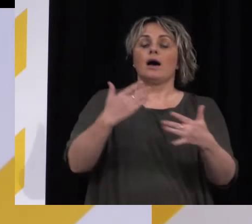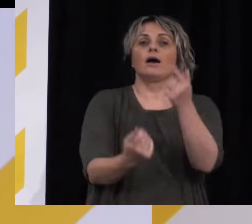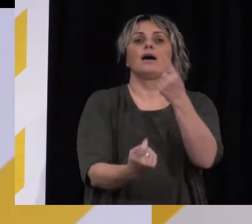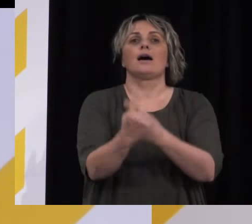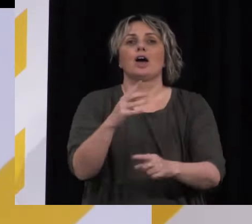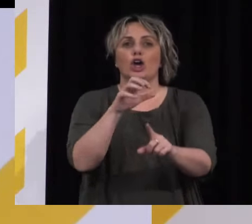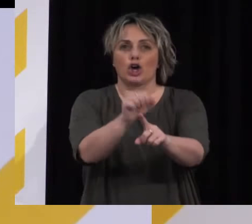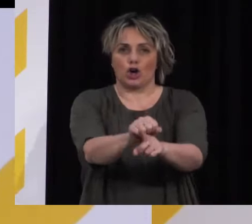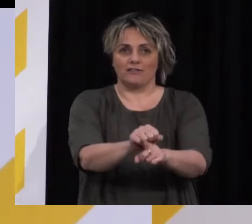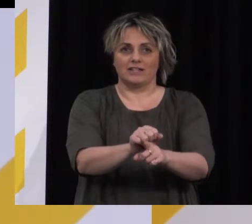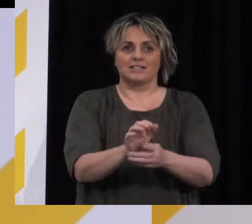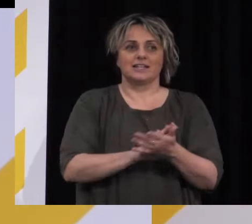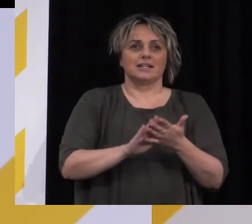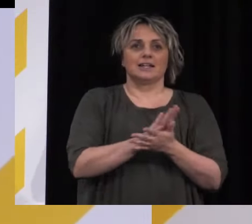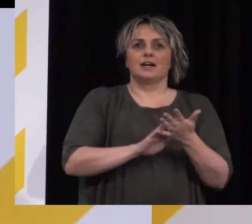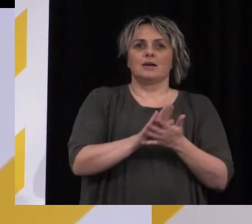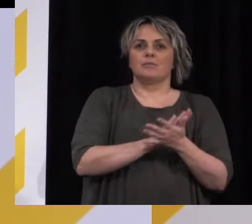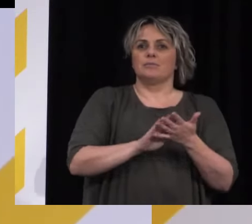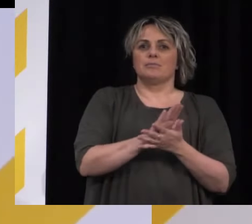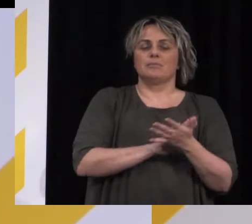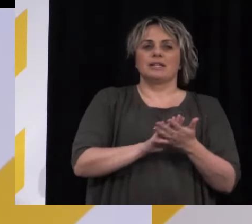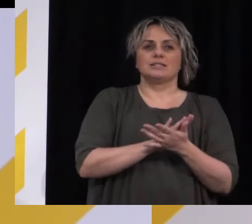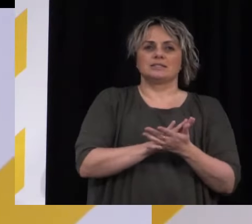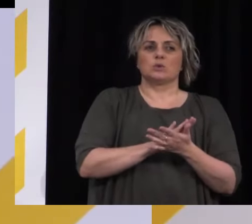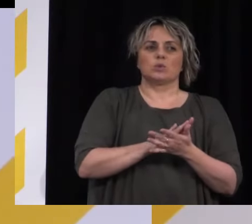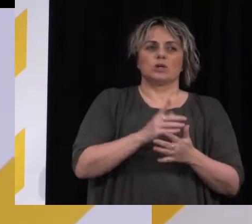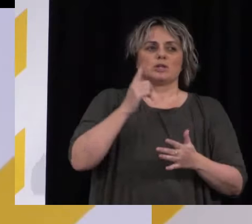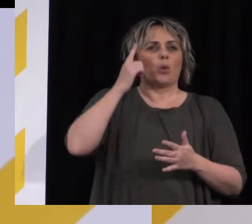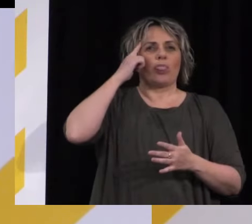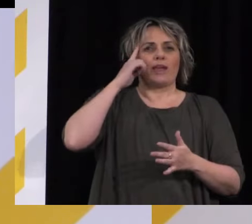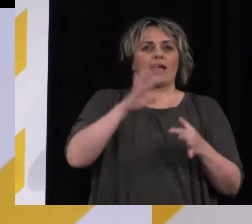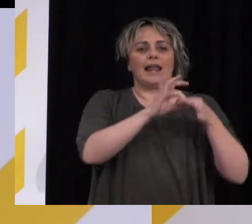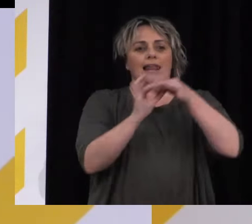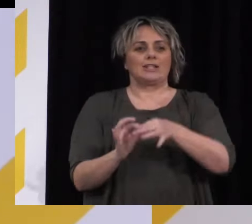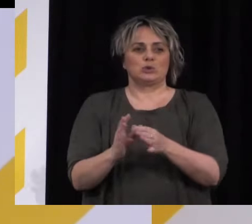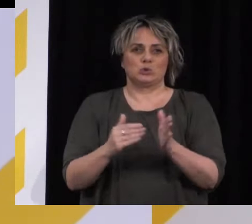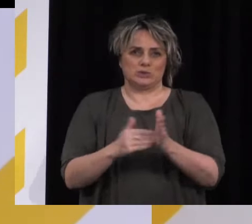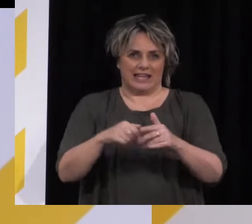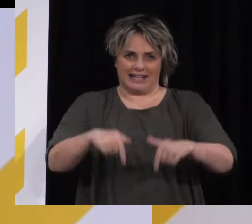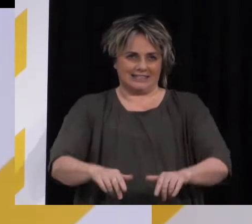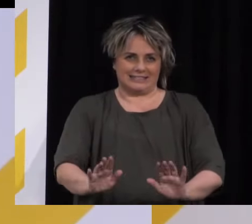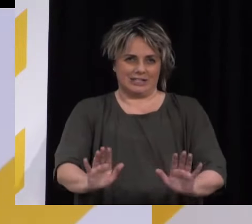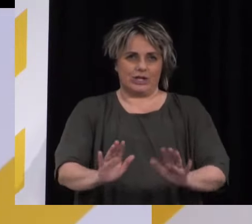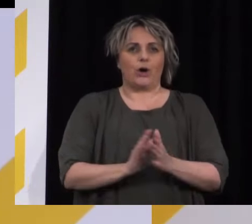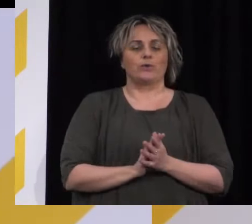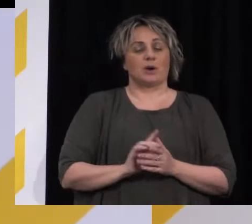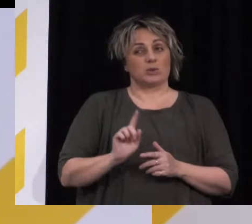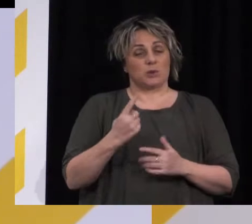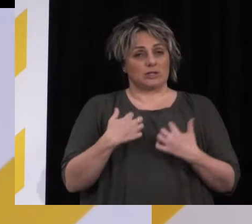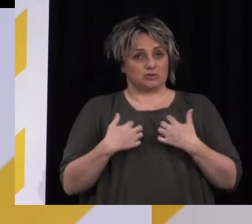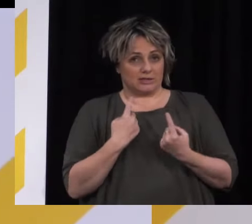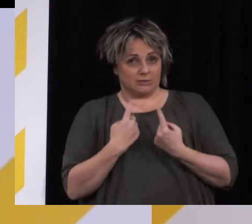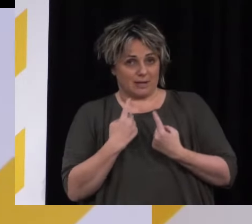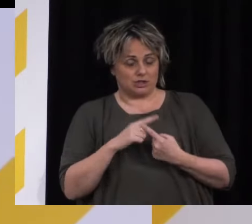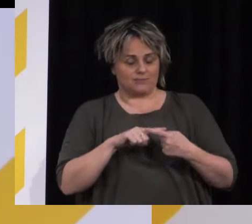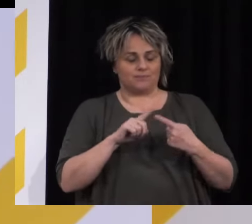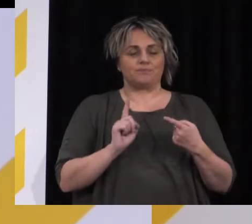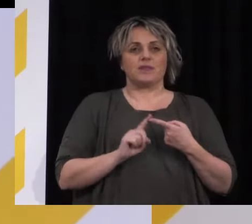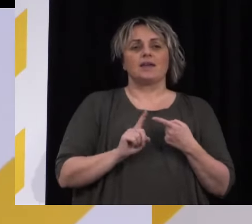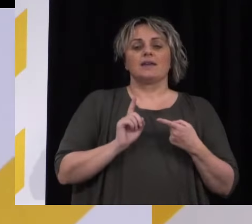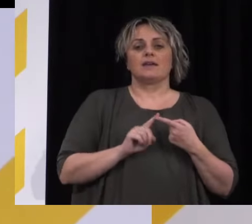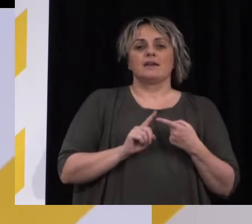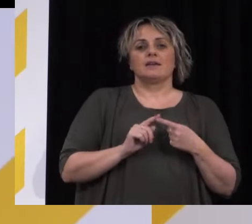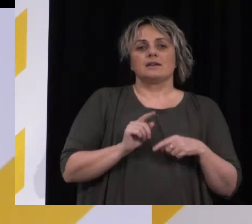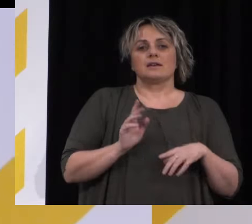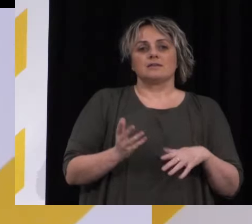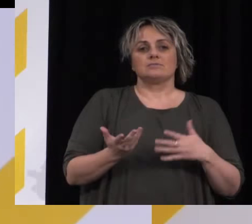was no suggestion that there would be any necessary connection with the outbreak we had. So that was the first piece of information. That is indeed, if you